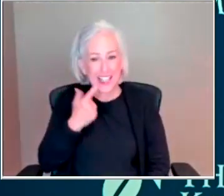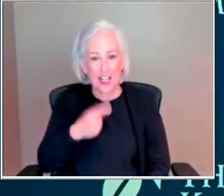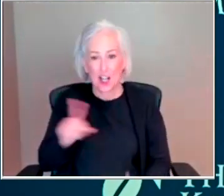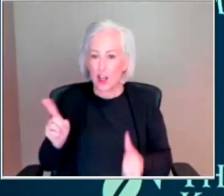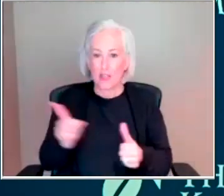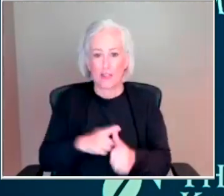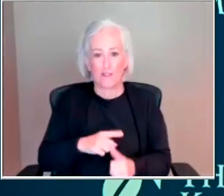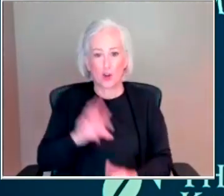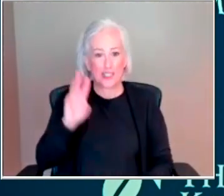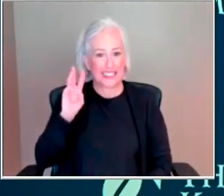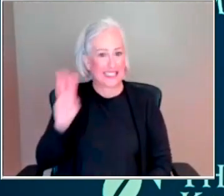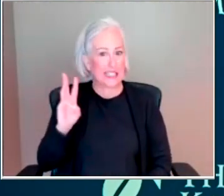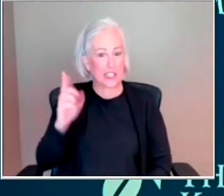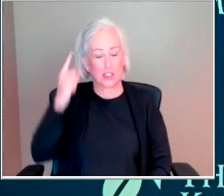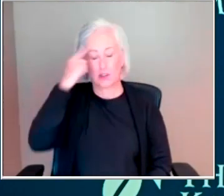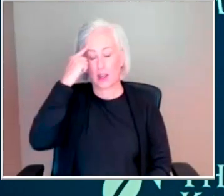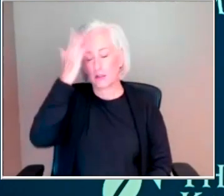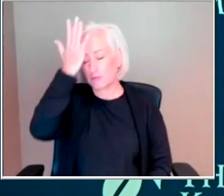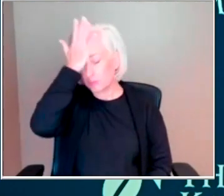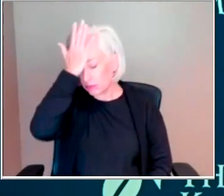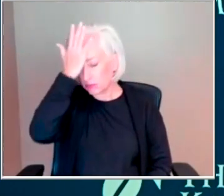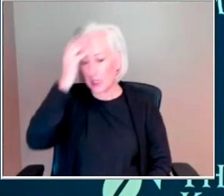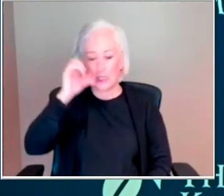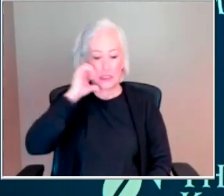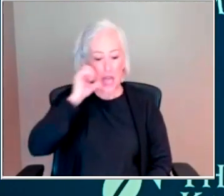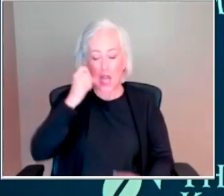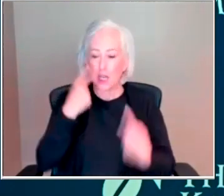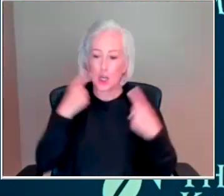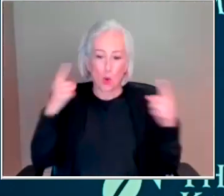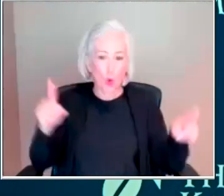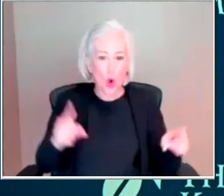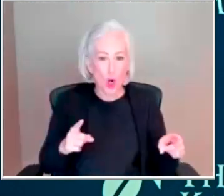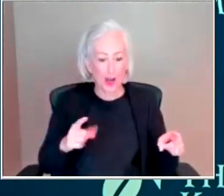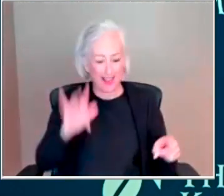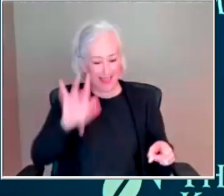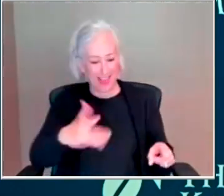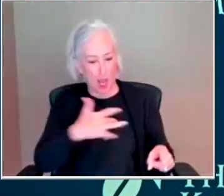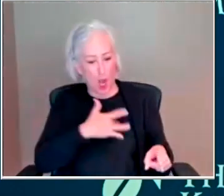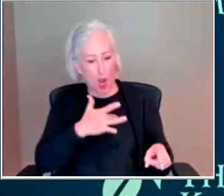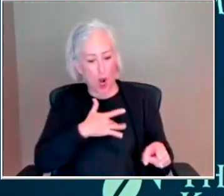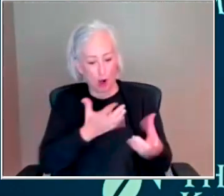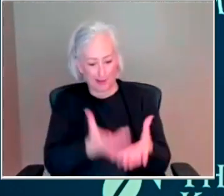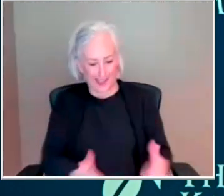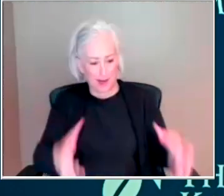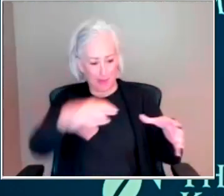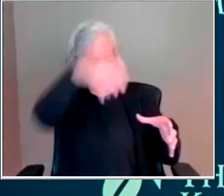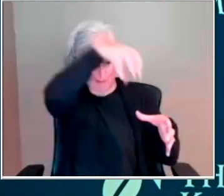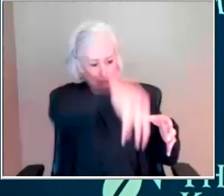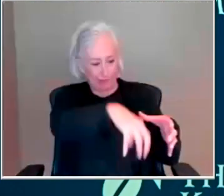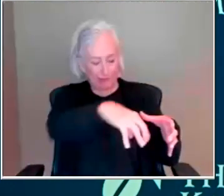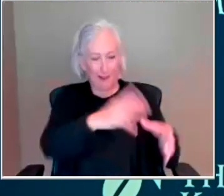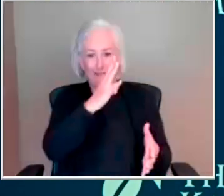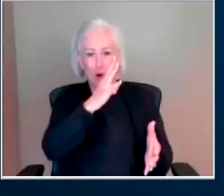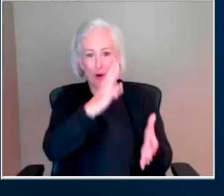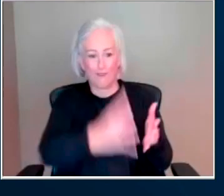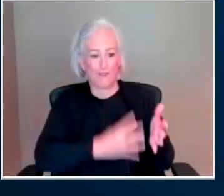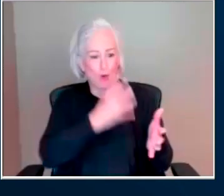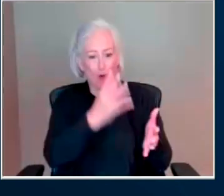is going to work. It's been in a bucket for 4 hours, and you know what I mean. But they almost all of them usually do. They take.